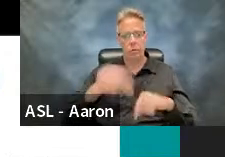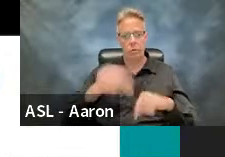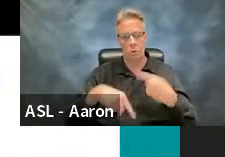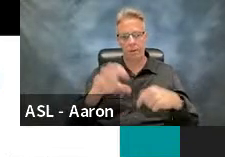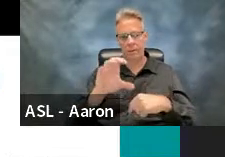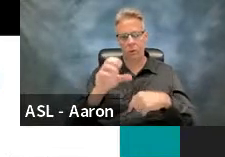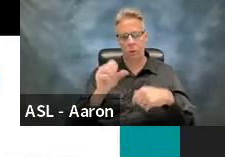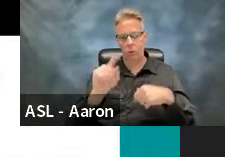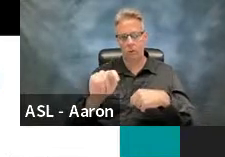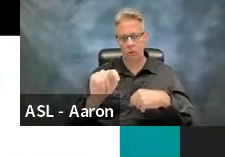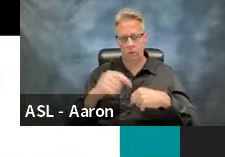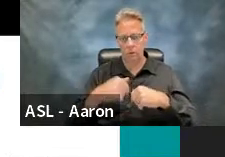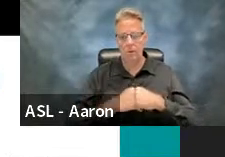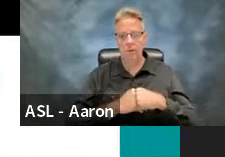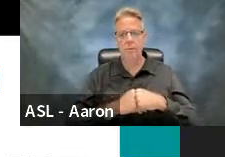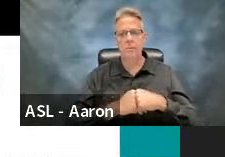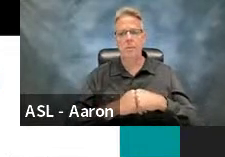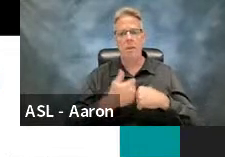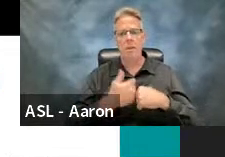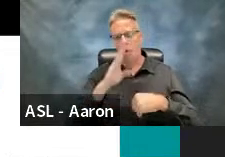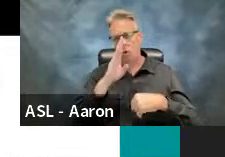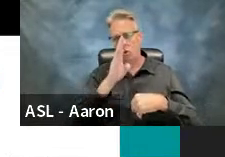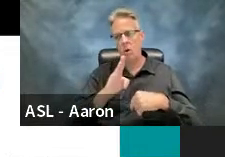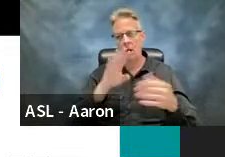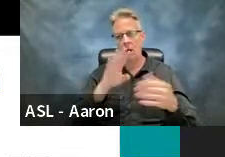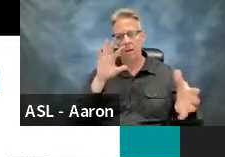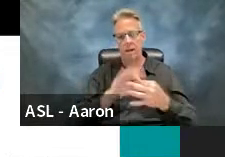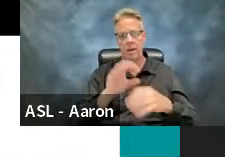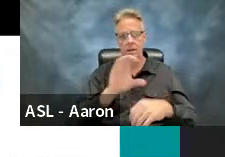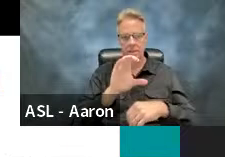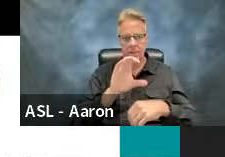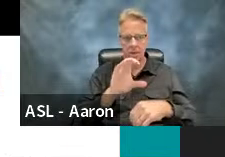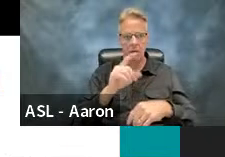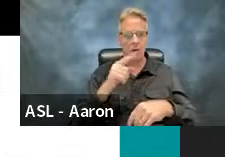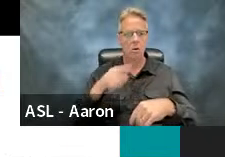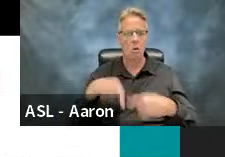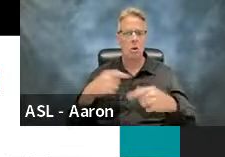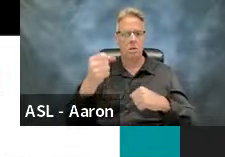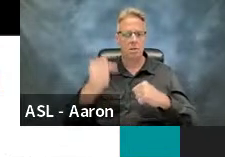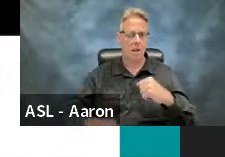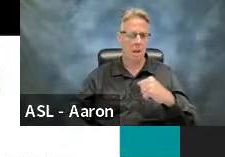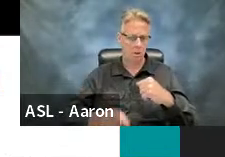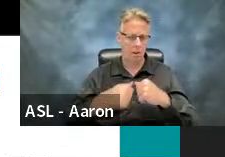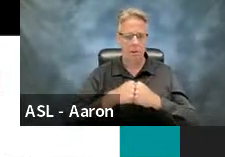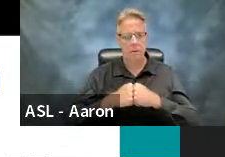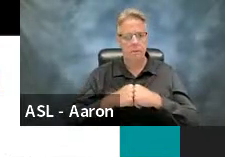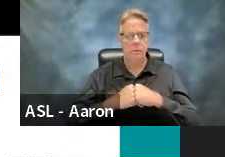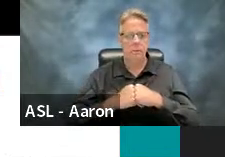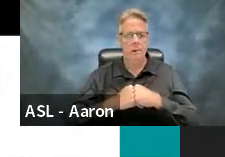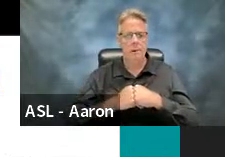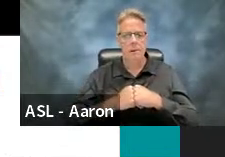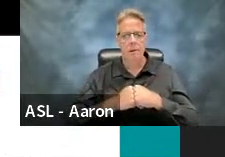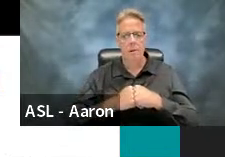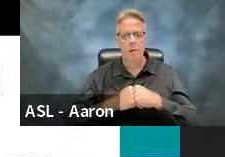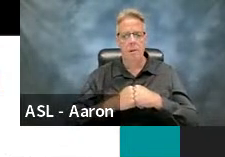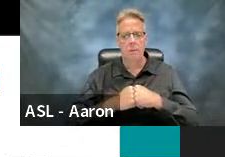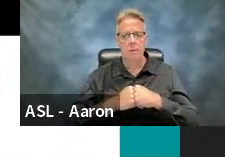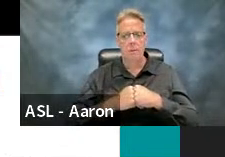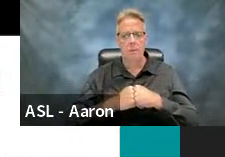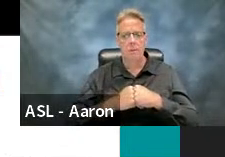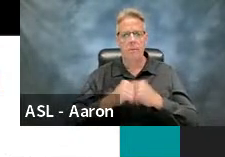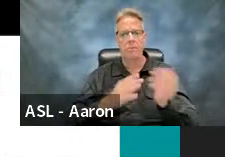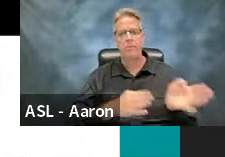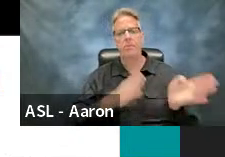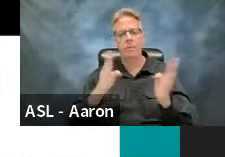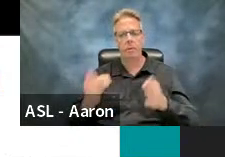Street. There's a direct connection from C Street to the southbound direction. If we look at this option on